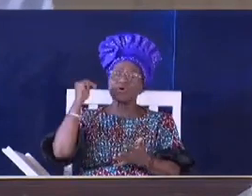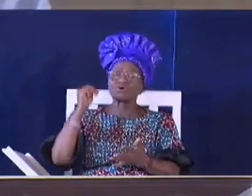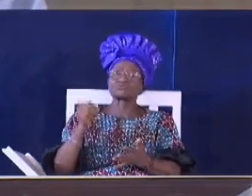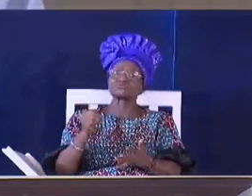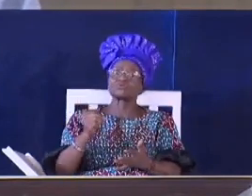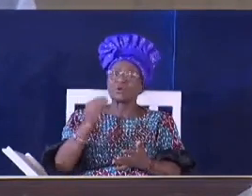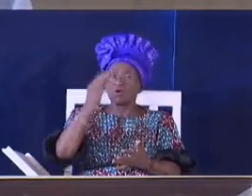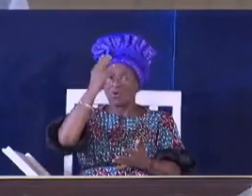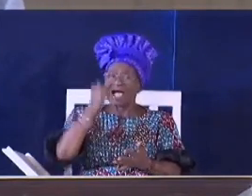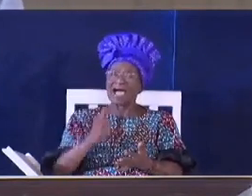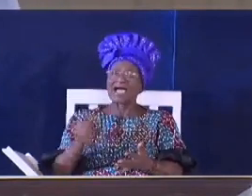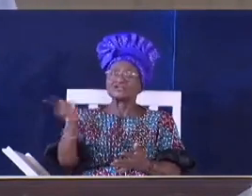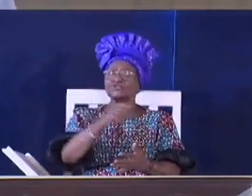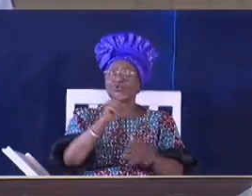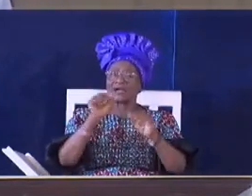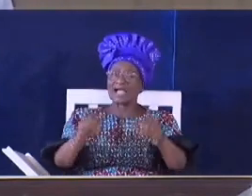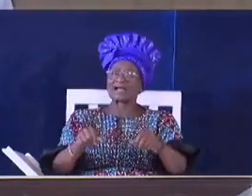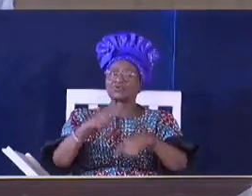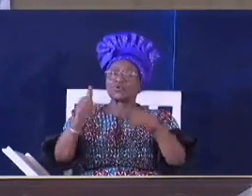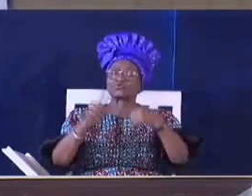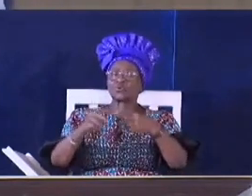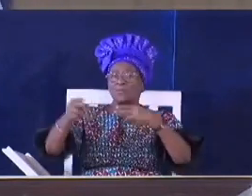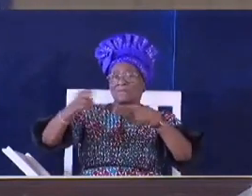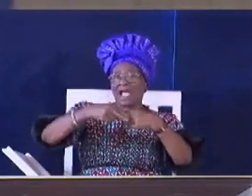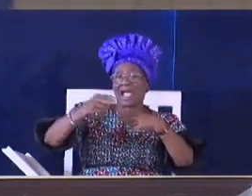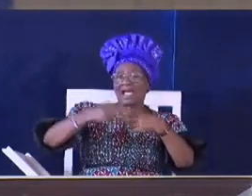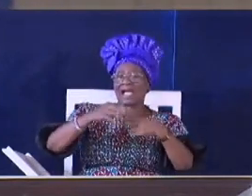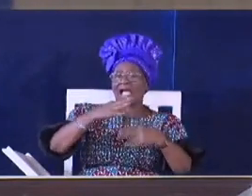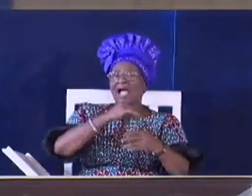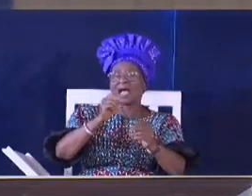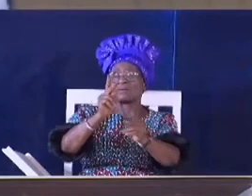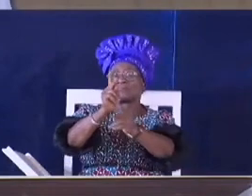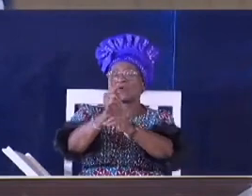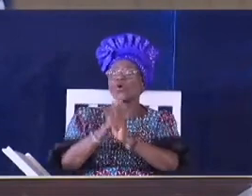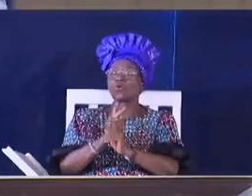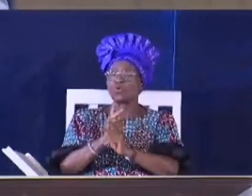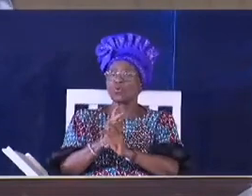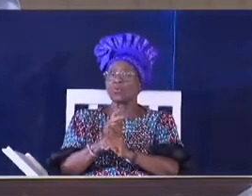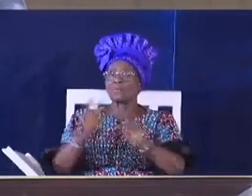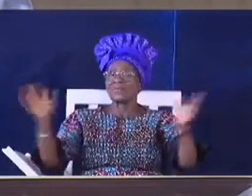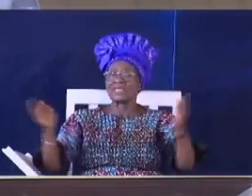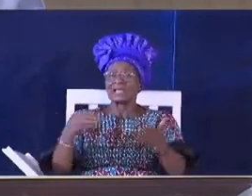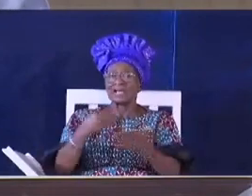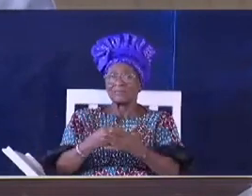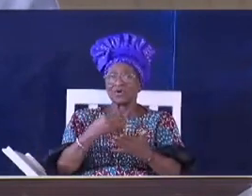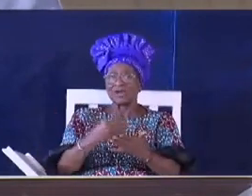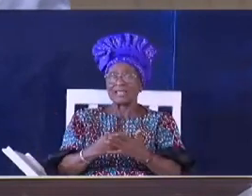borrow big money for big business. And then something went wrong.